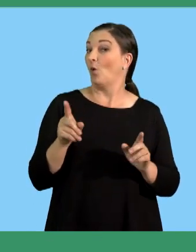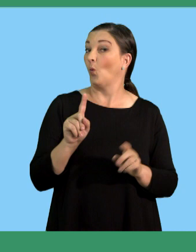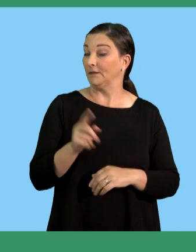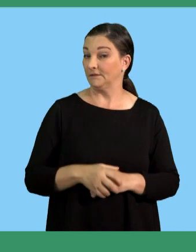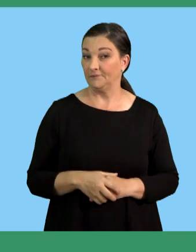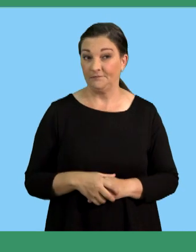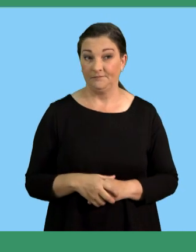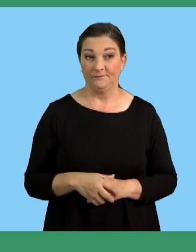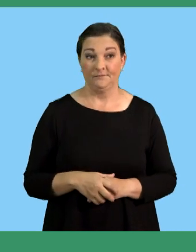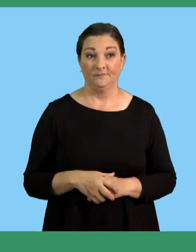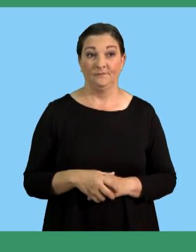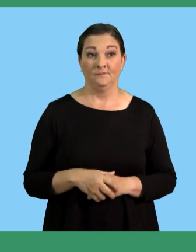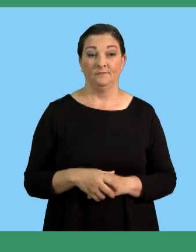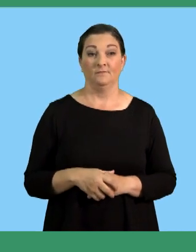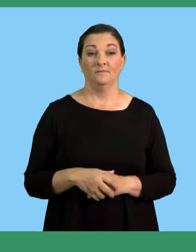are the positives?